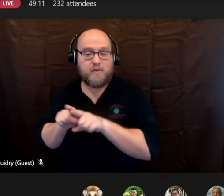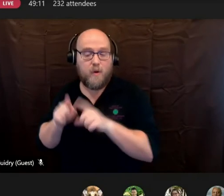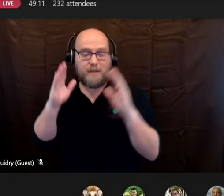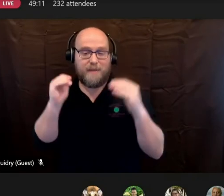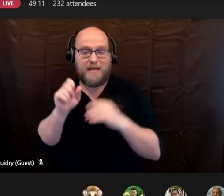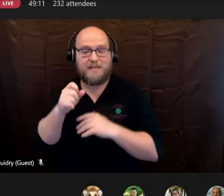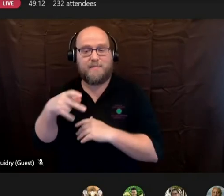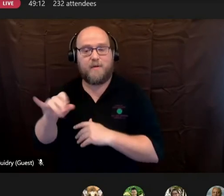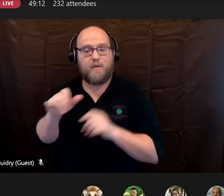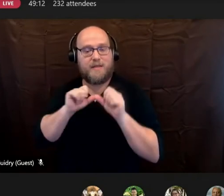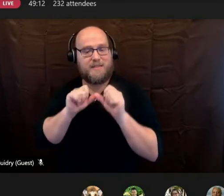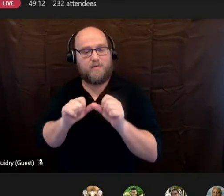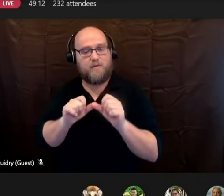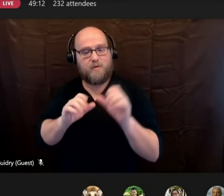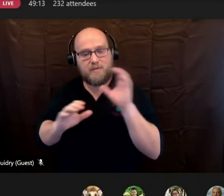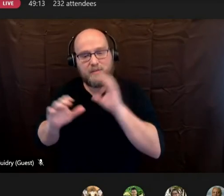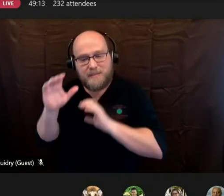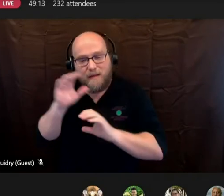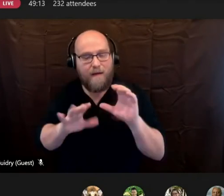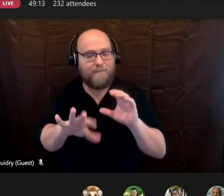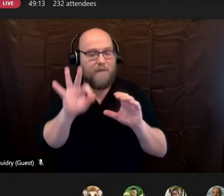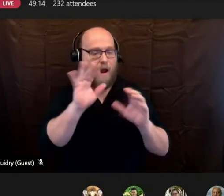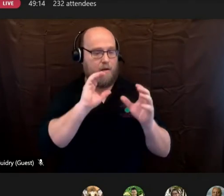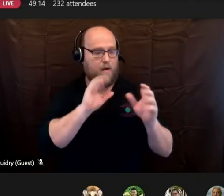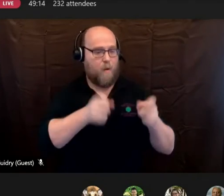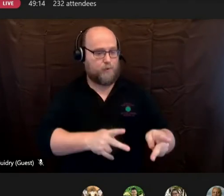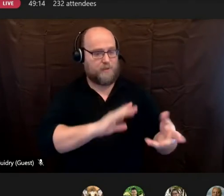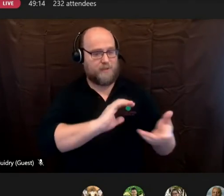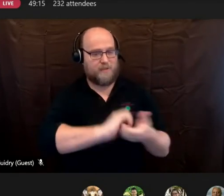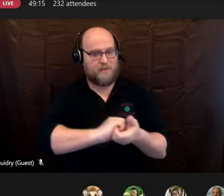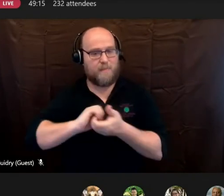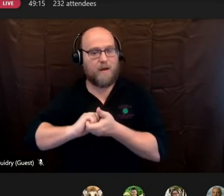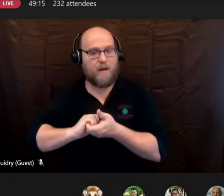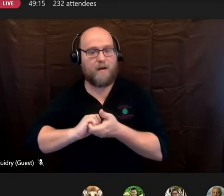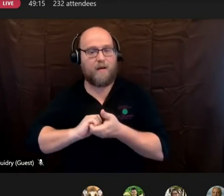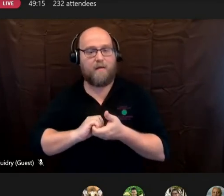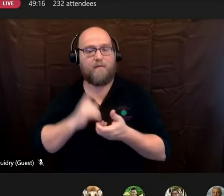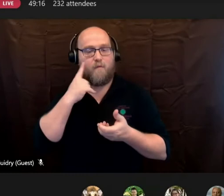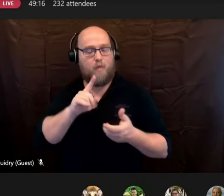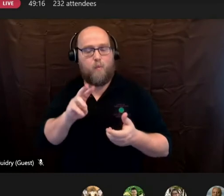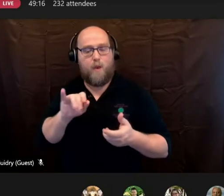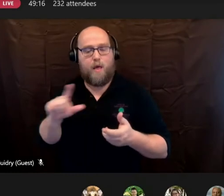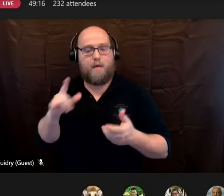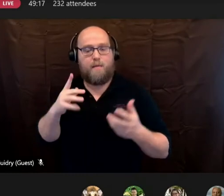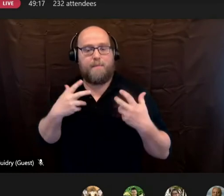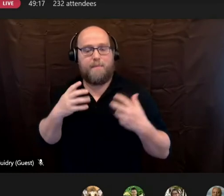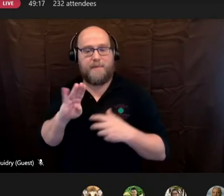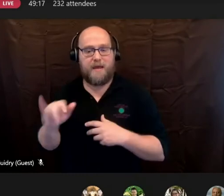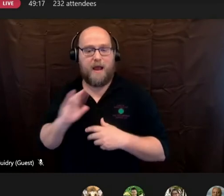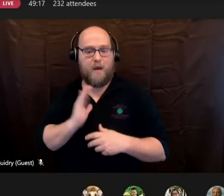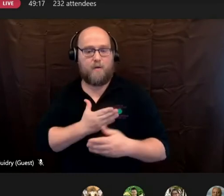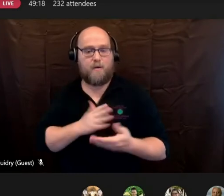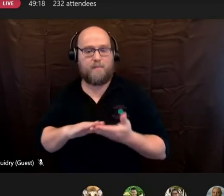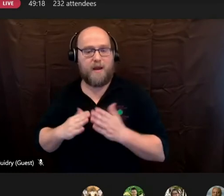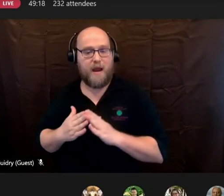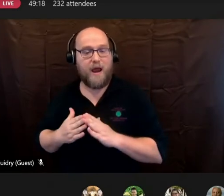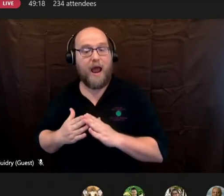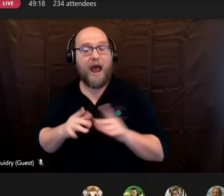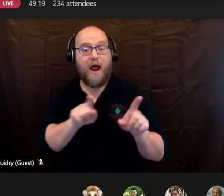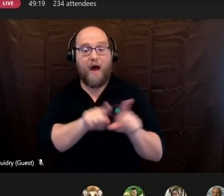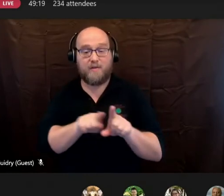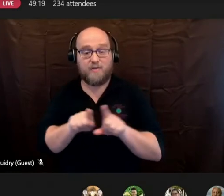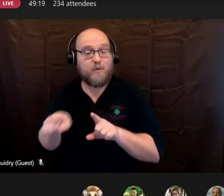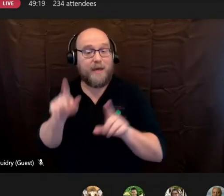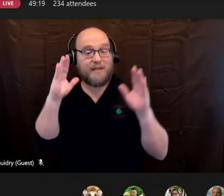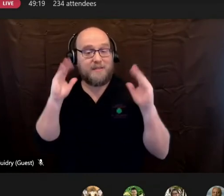finally, you can expect that SPS will remain committed to following the science and the guidance of our state and local health officials,